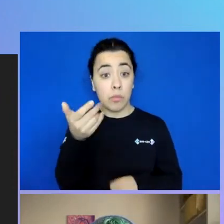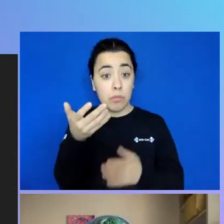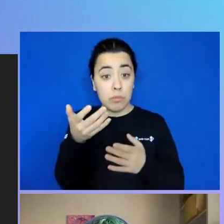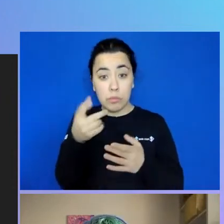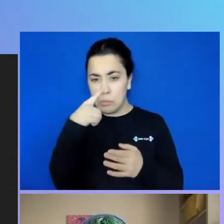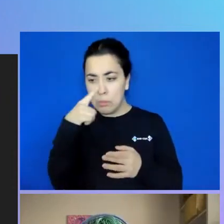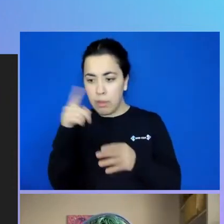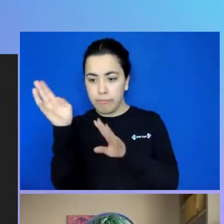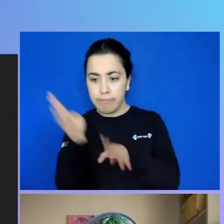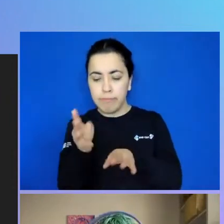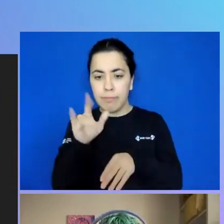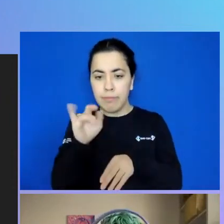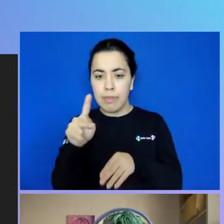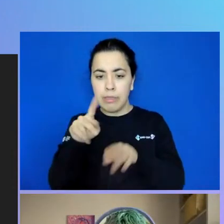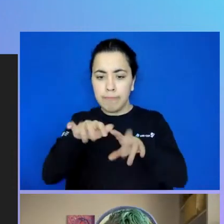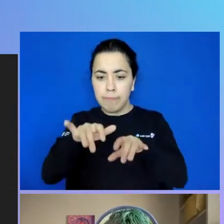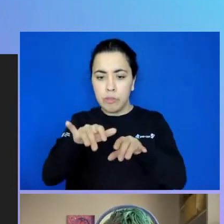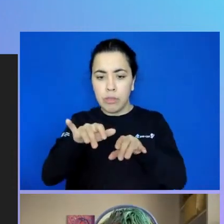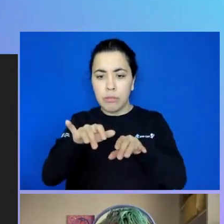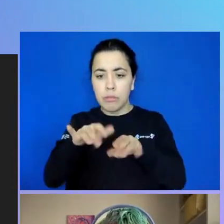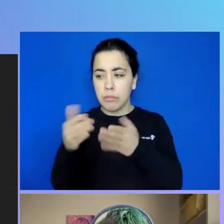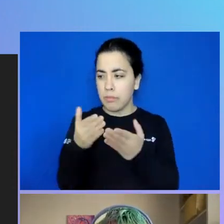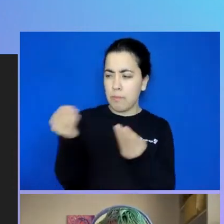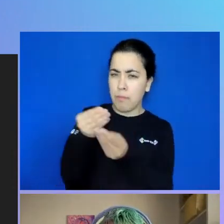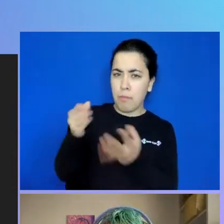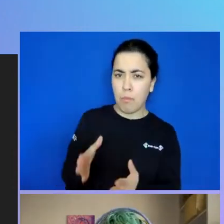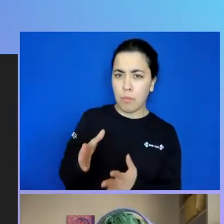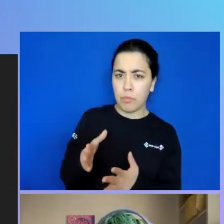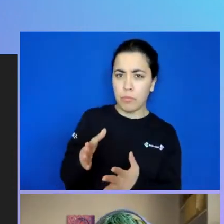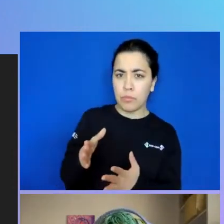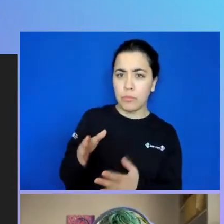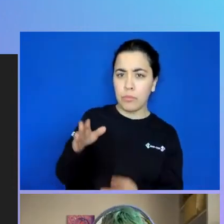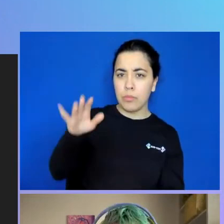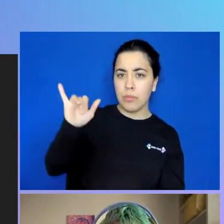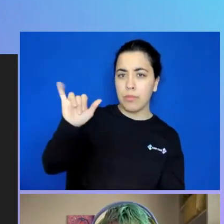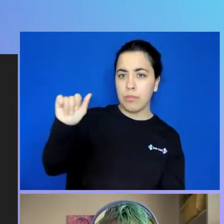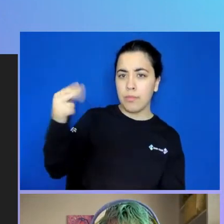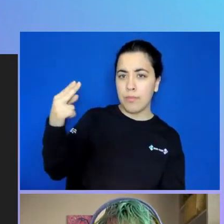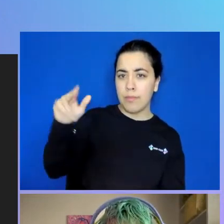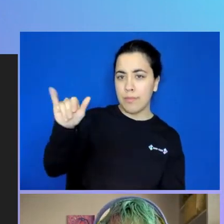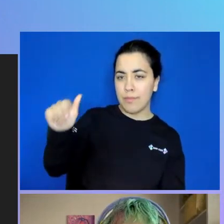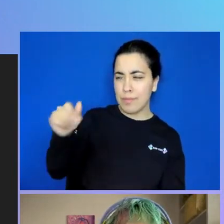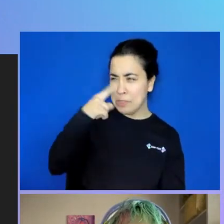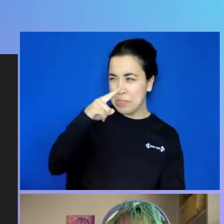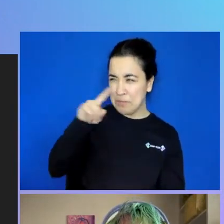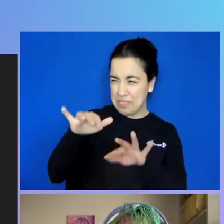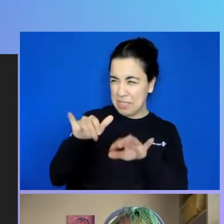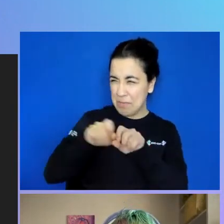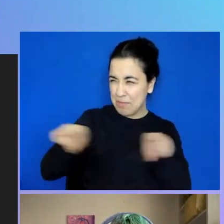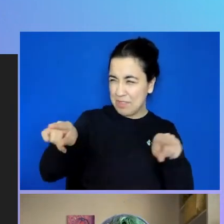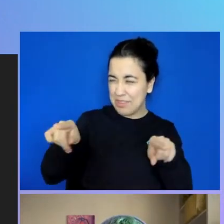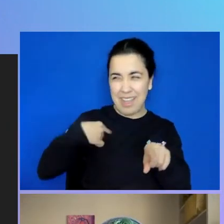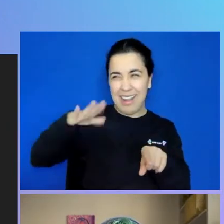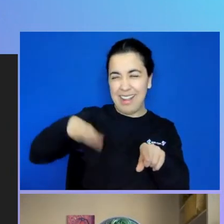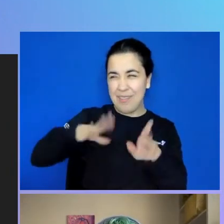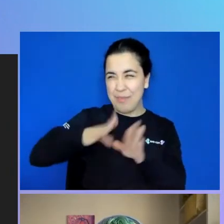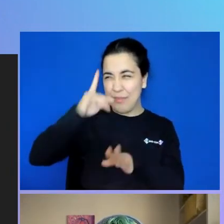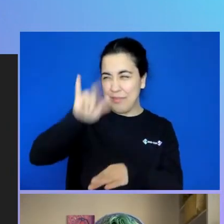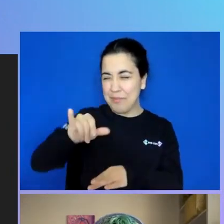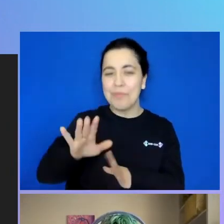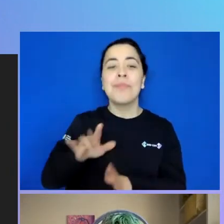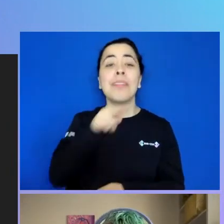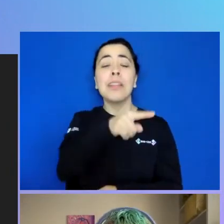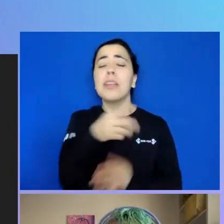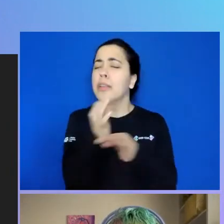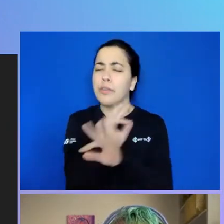but we may not have. So maybe your moderator, Yaya, can grab that for us, but I didn't prep that for them ahead of time. But this is a free